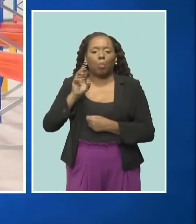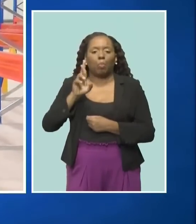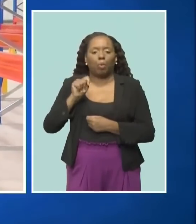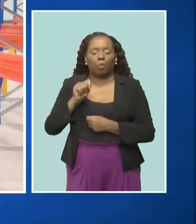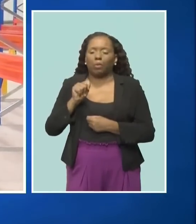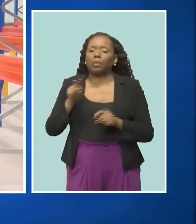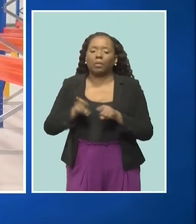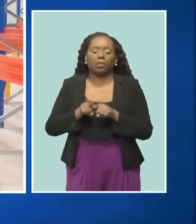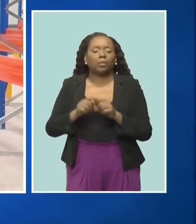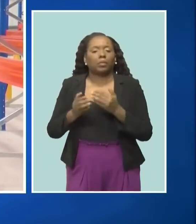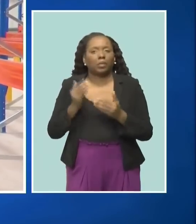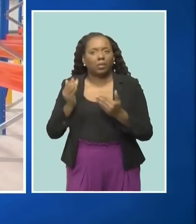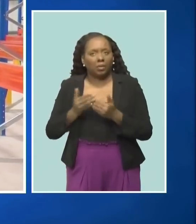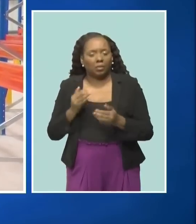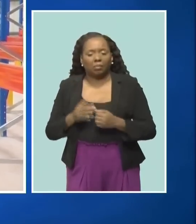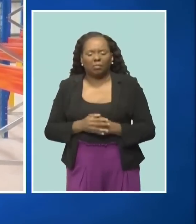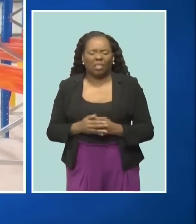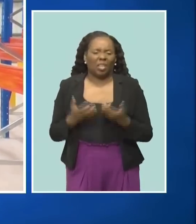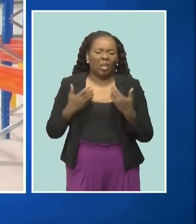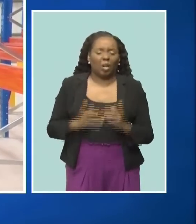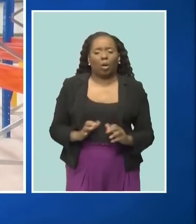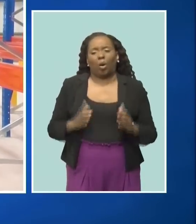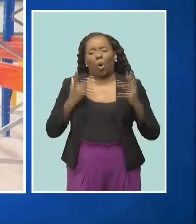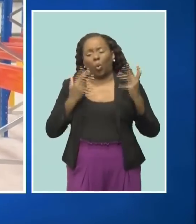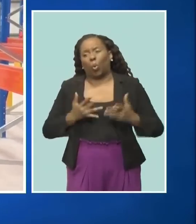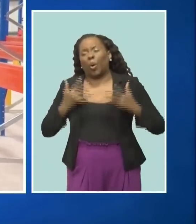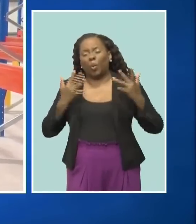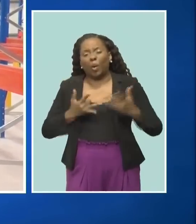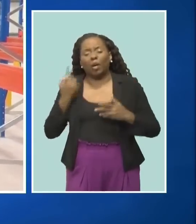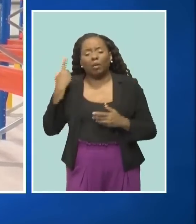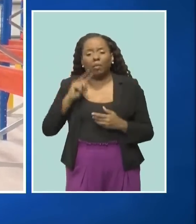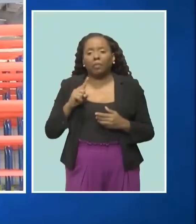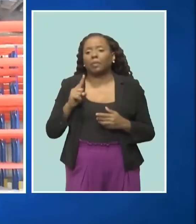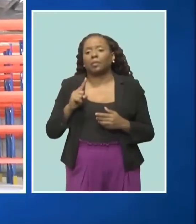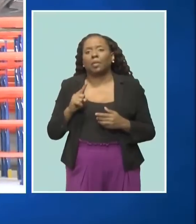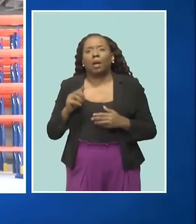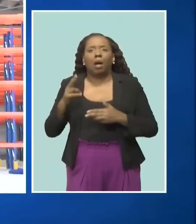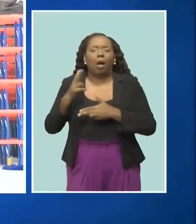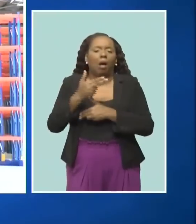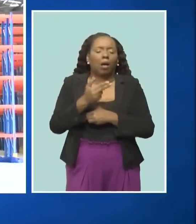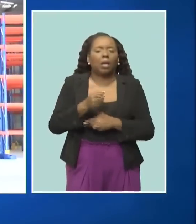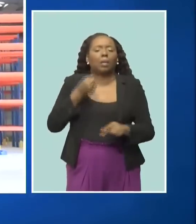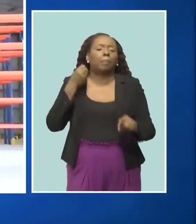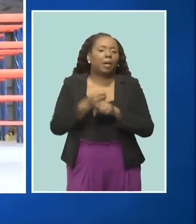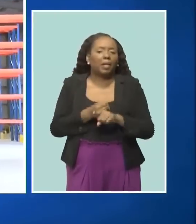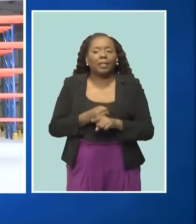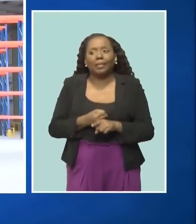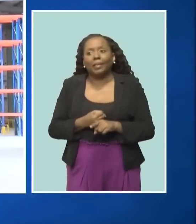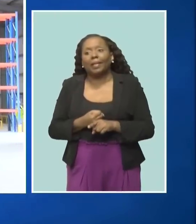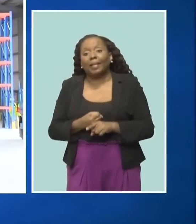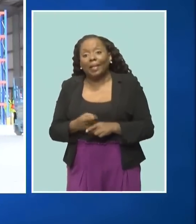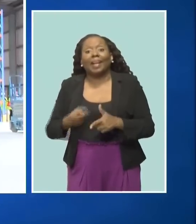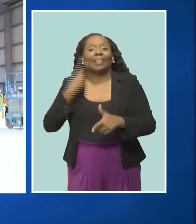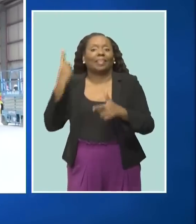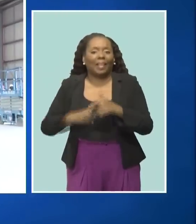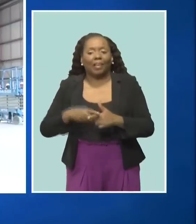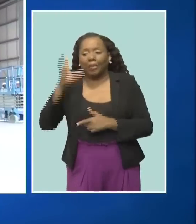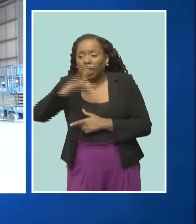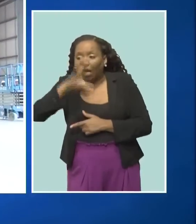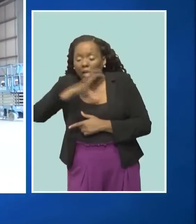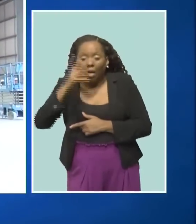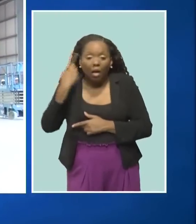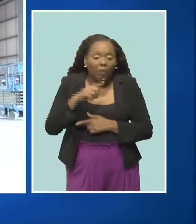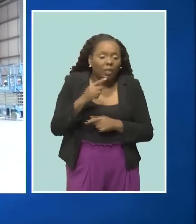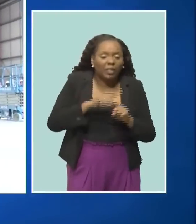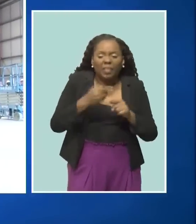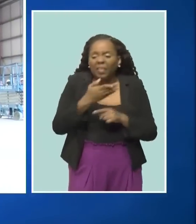be counterproductive to wait until after a natural disaster to source items. We know what we have to put here. We also